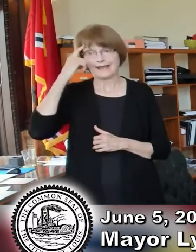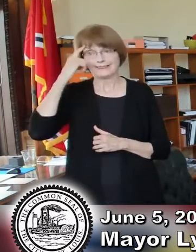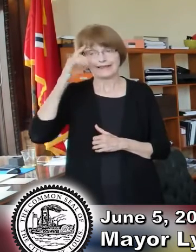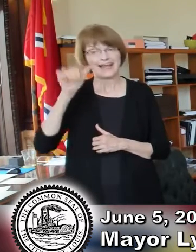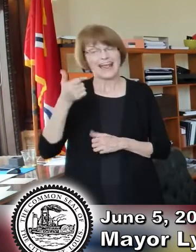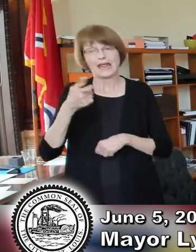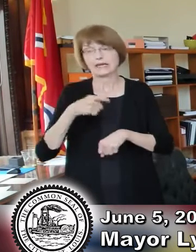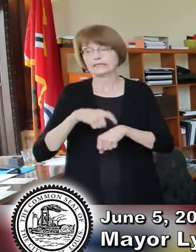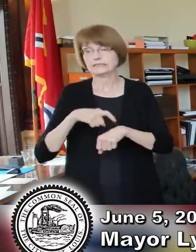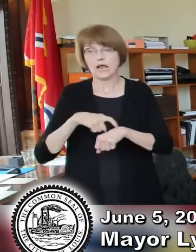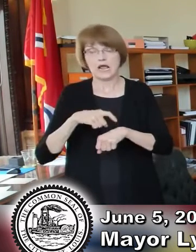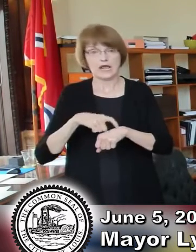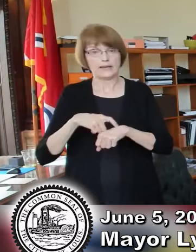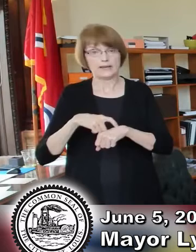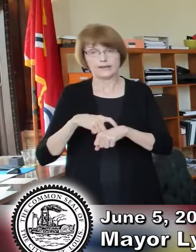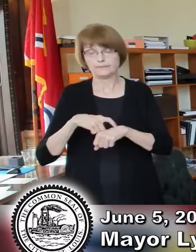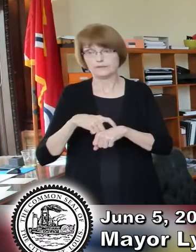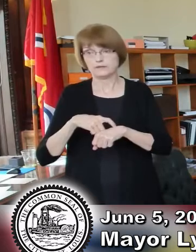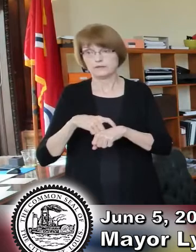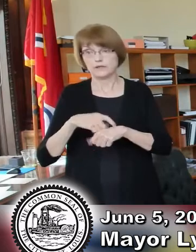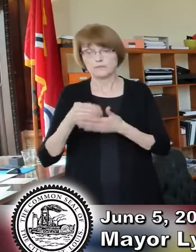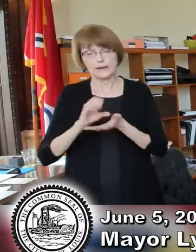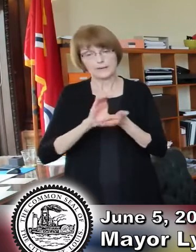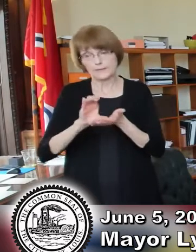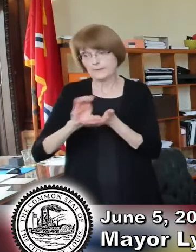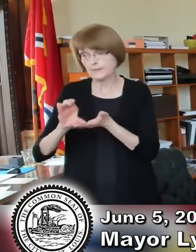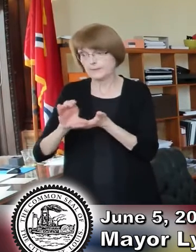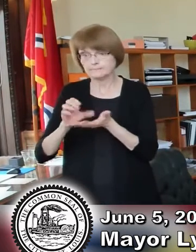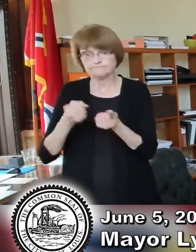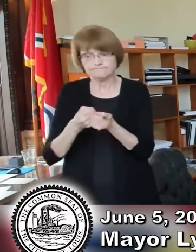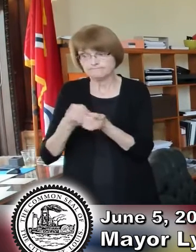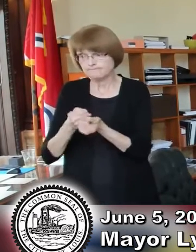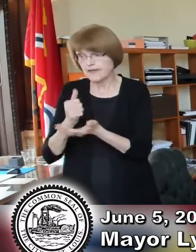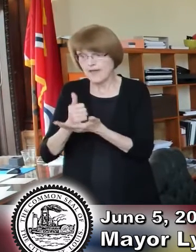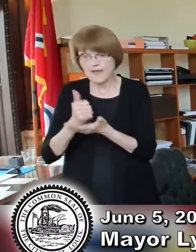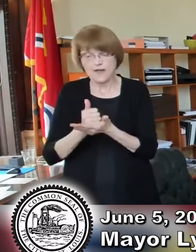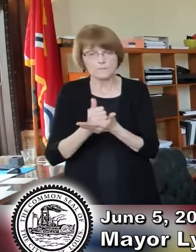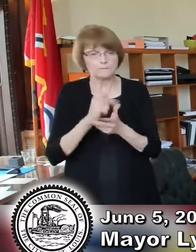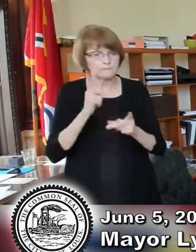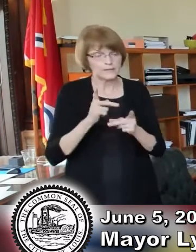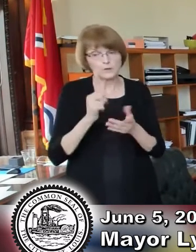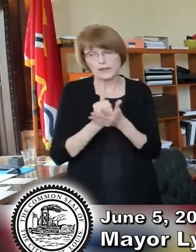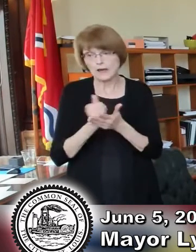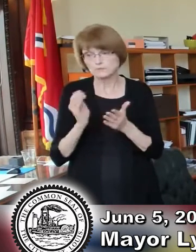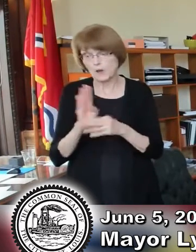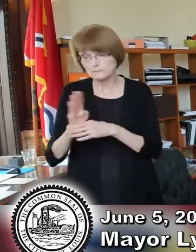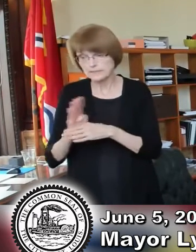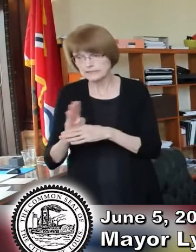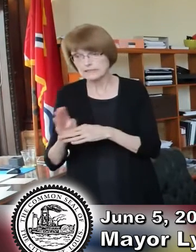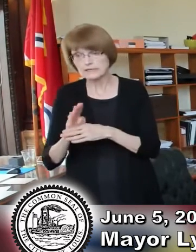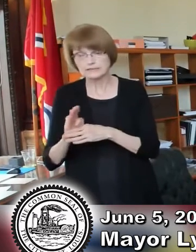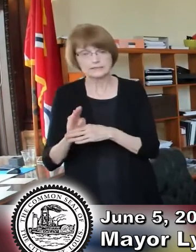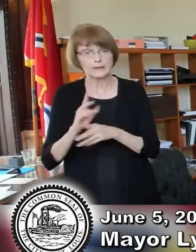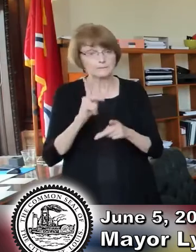can put money into humanitarian efforts and into small businesses, if people can get back to work,